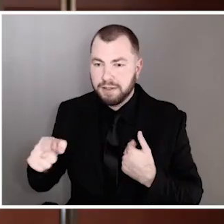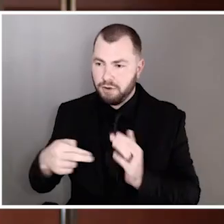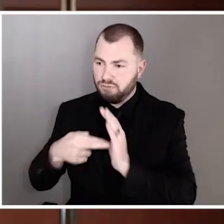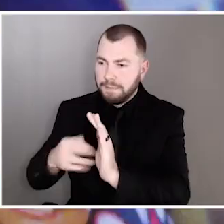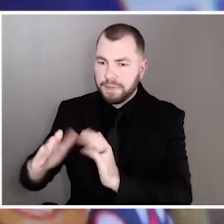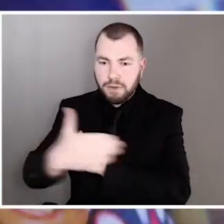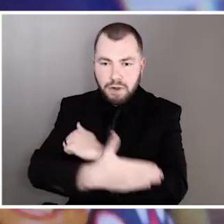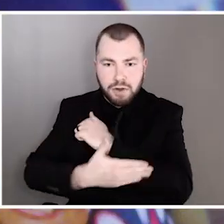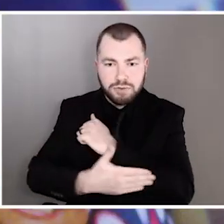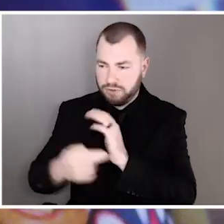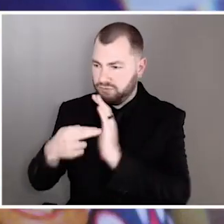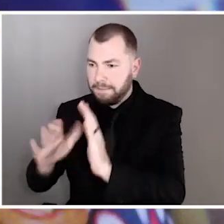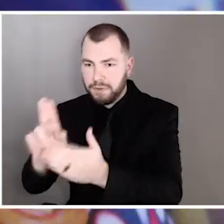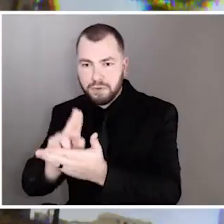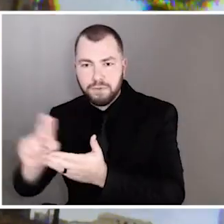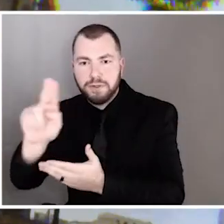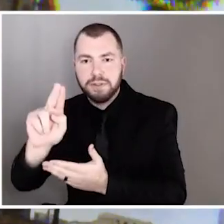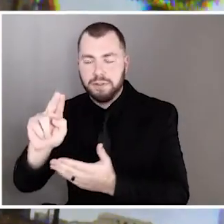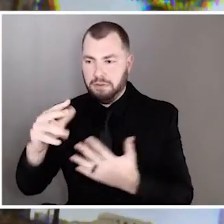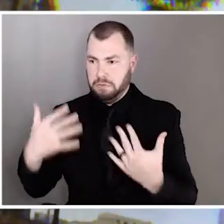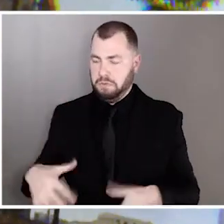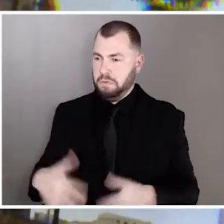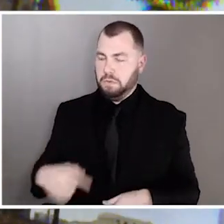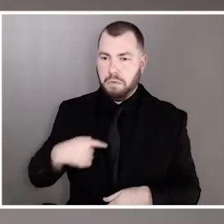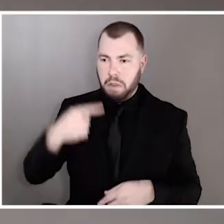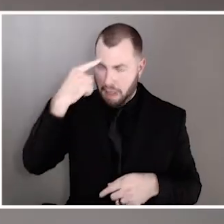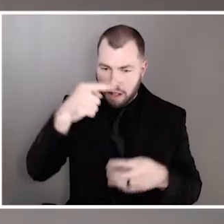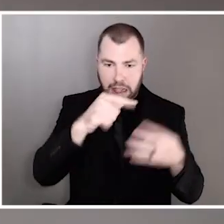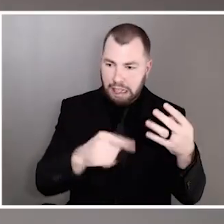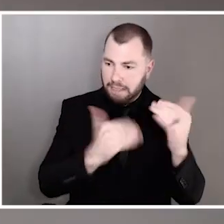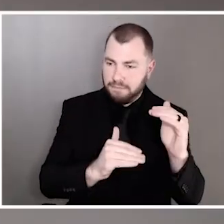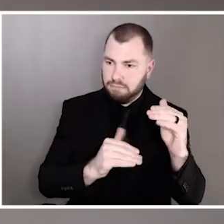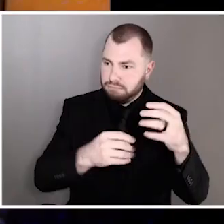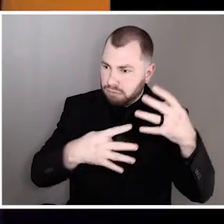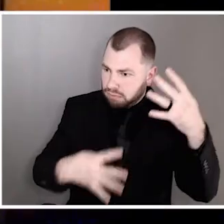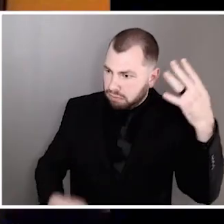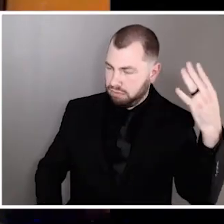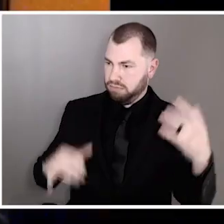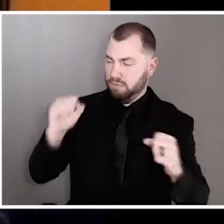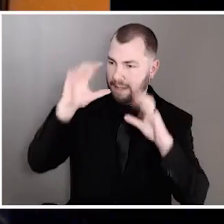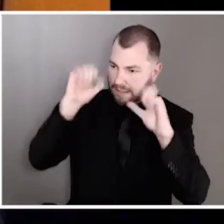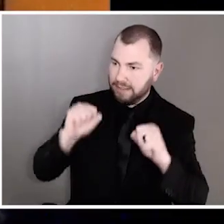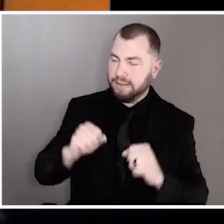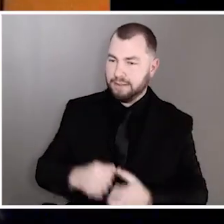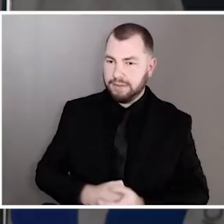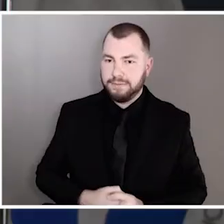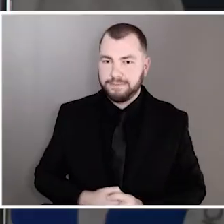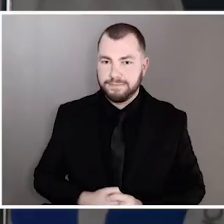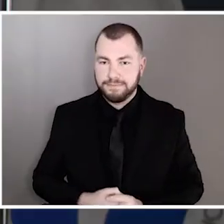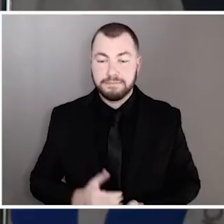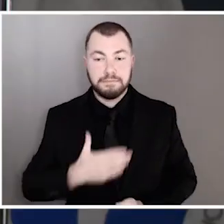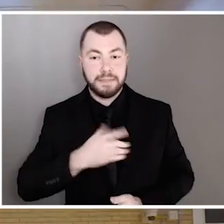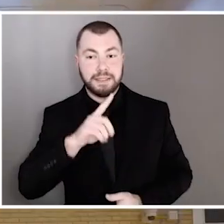disabilities representing their country, their university, it just sort of blew my mind of what the possibilities were. My